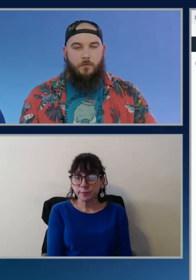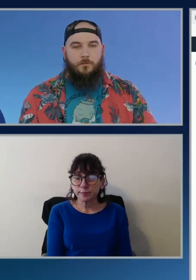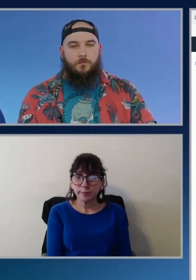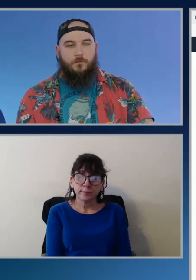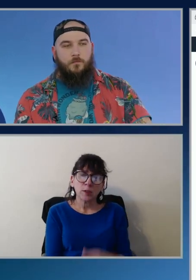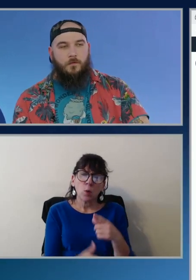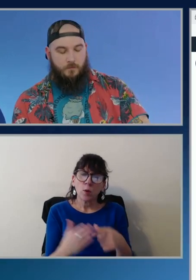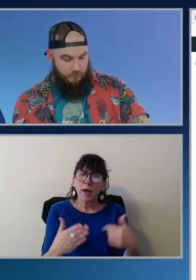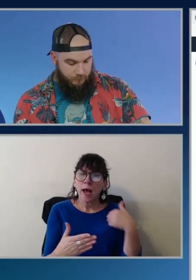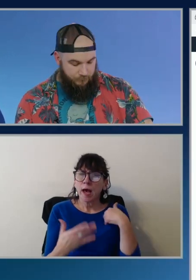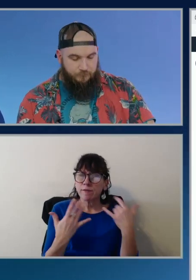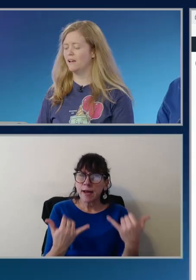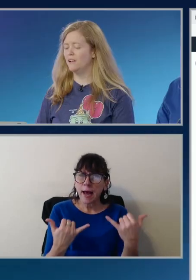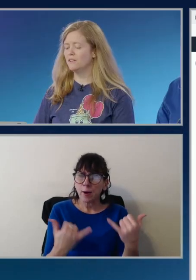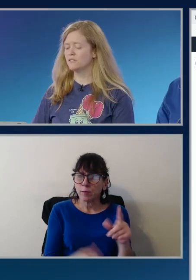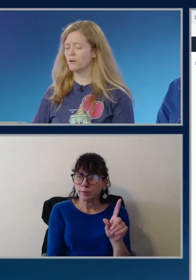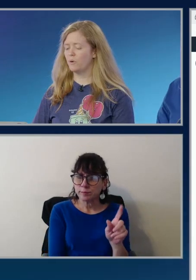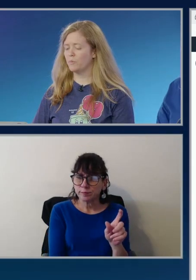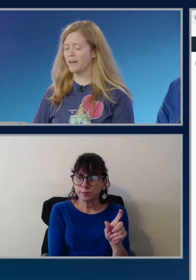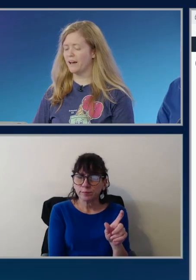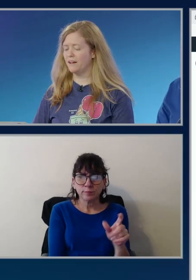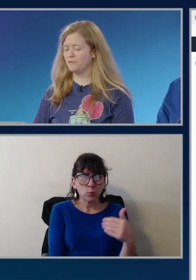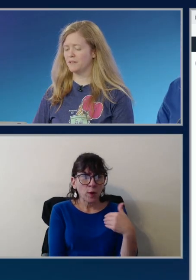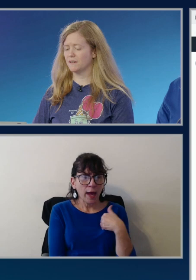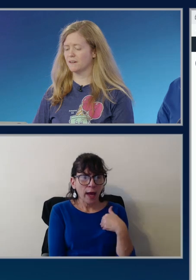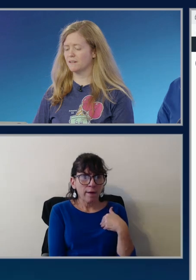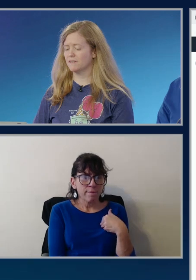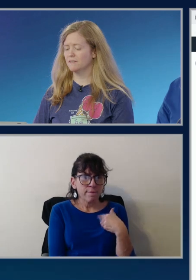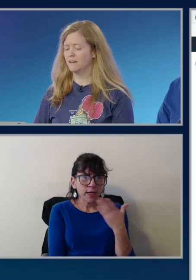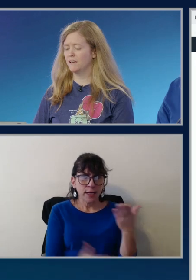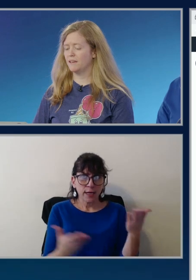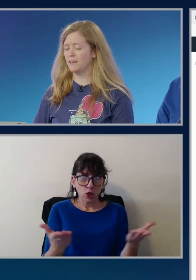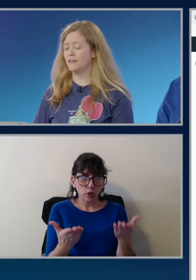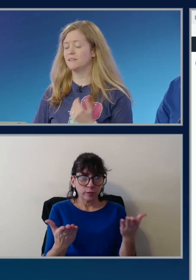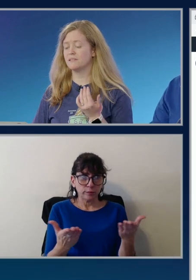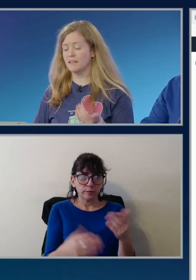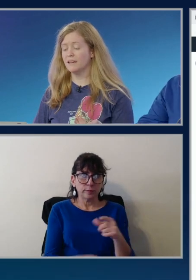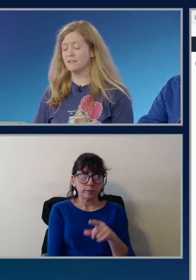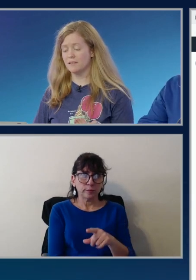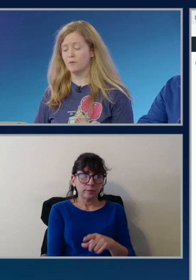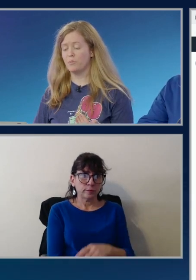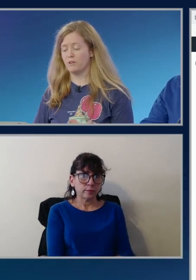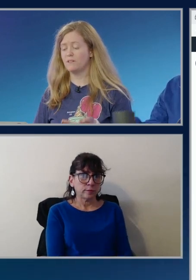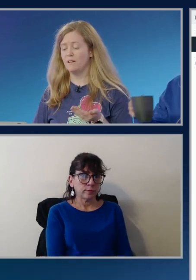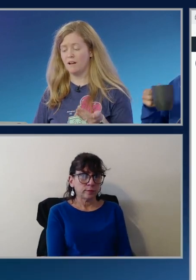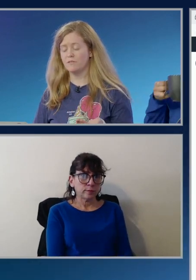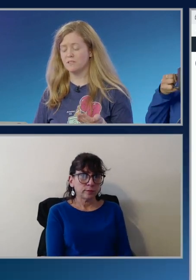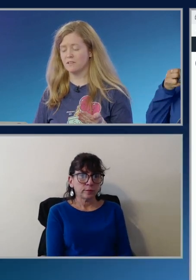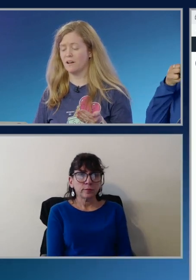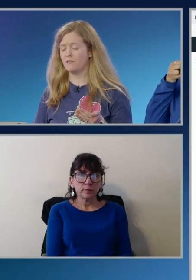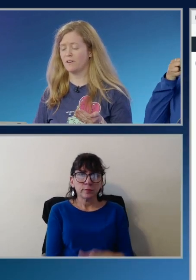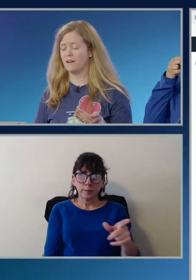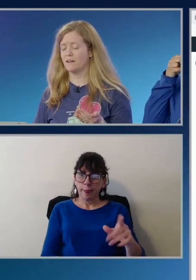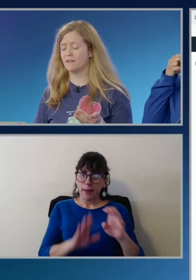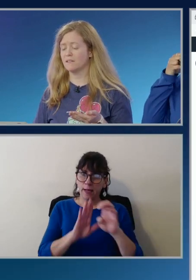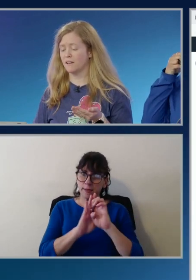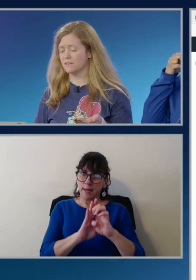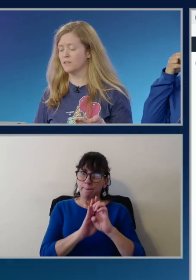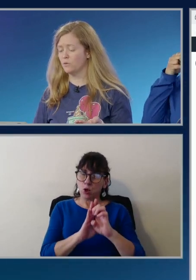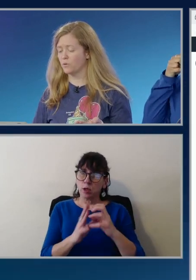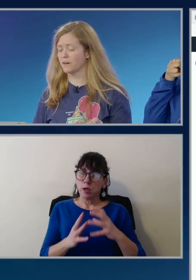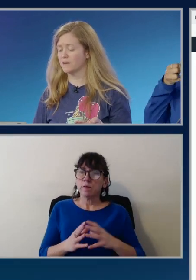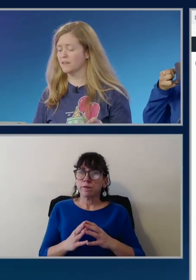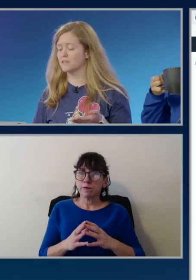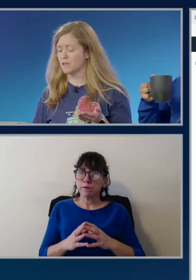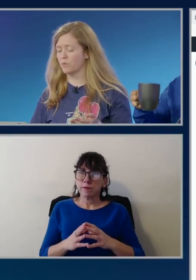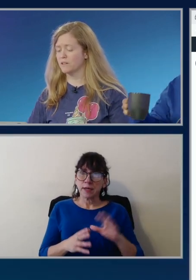right now? So what do we have here? Yes. So what we have here is an example of a